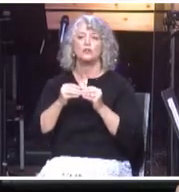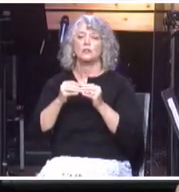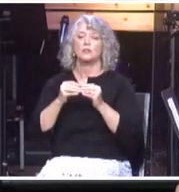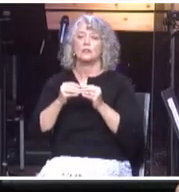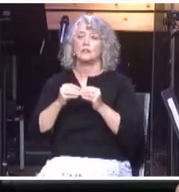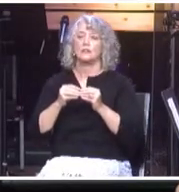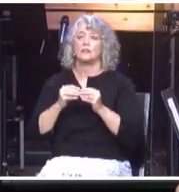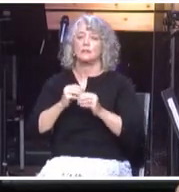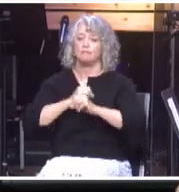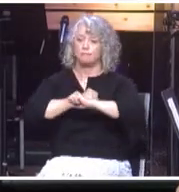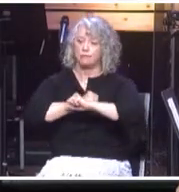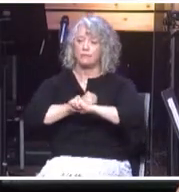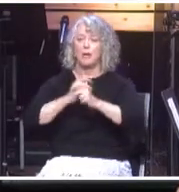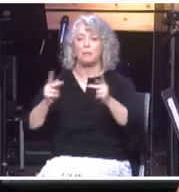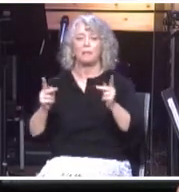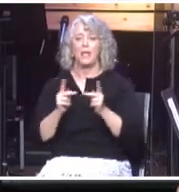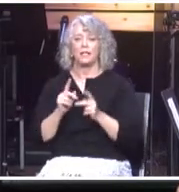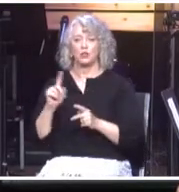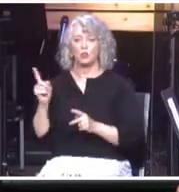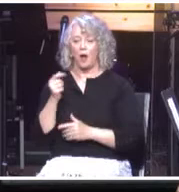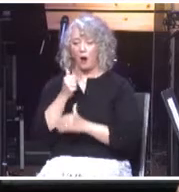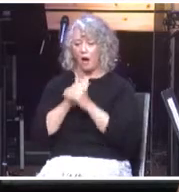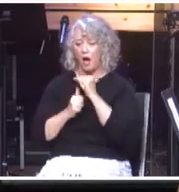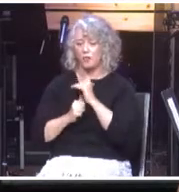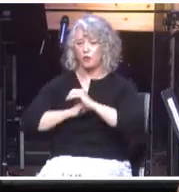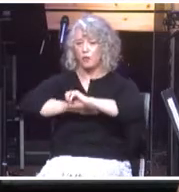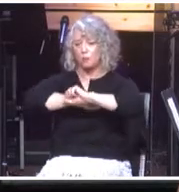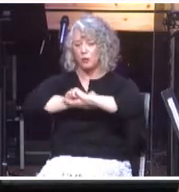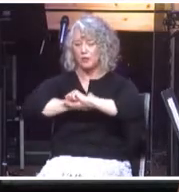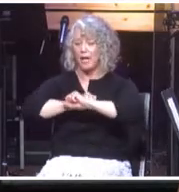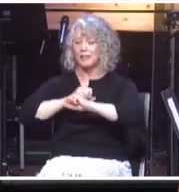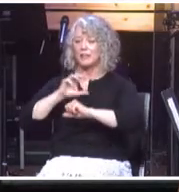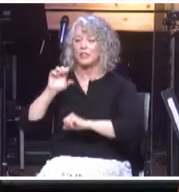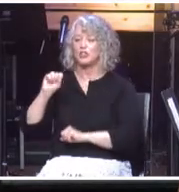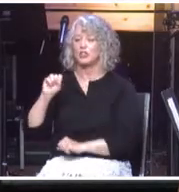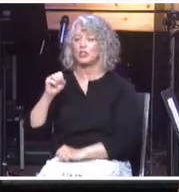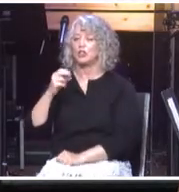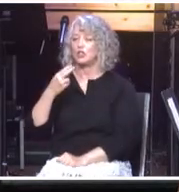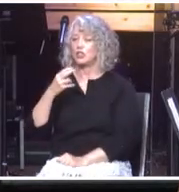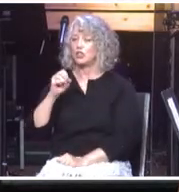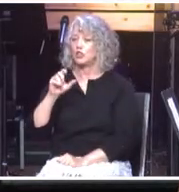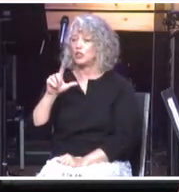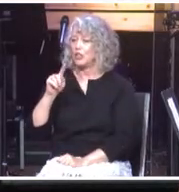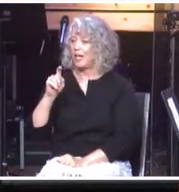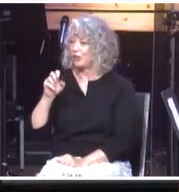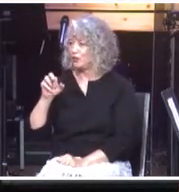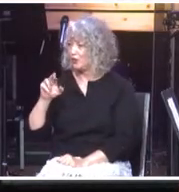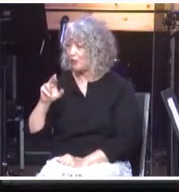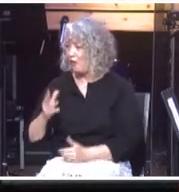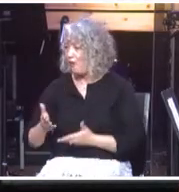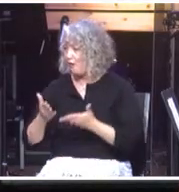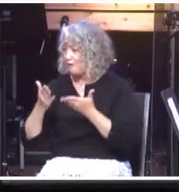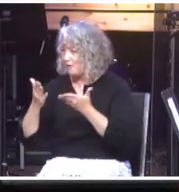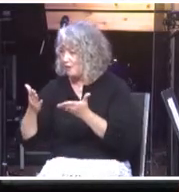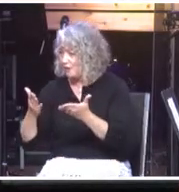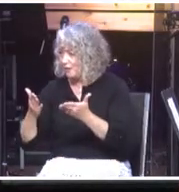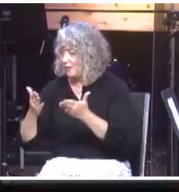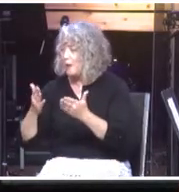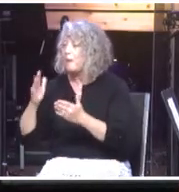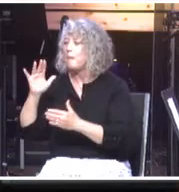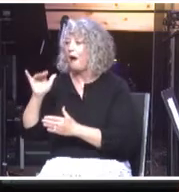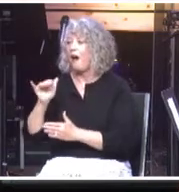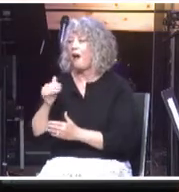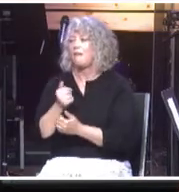you can be in this world is under the protective shelter offered you by your loving Heavenly Father.